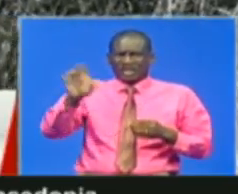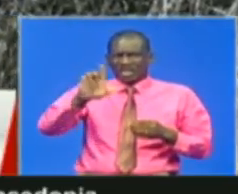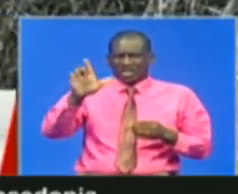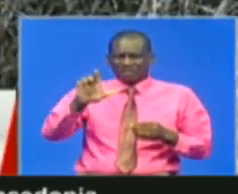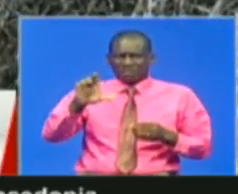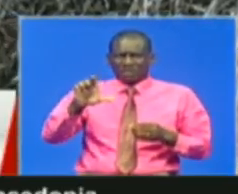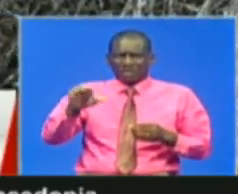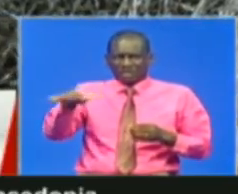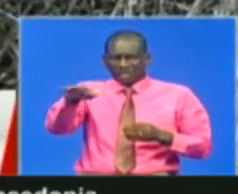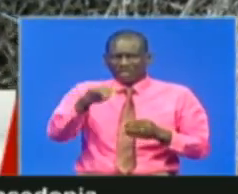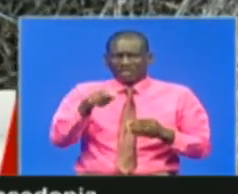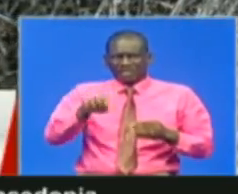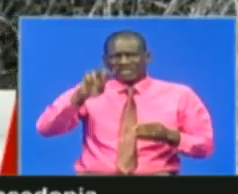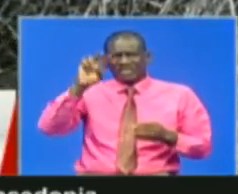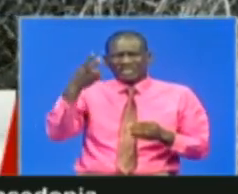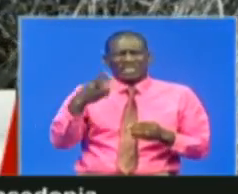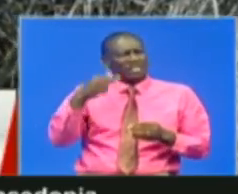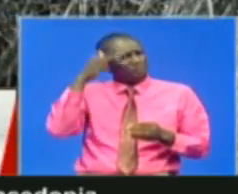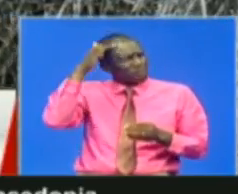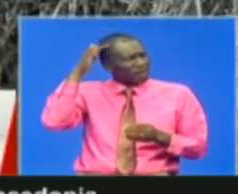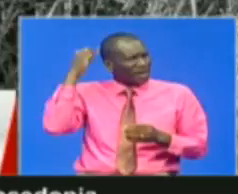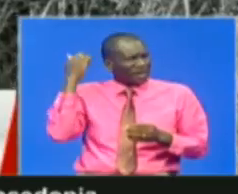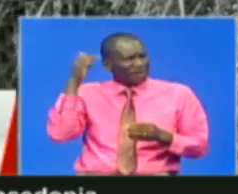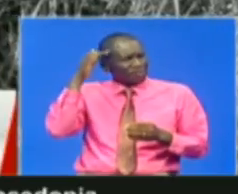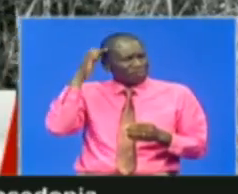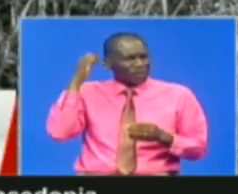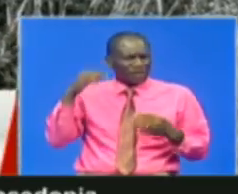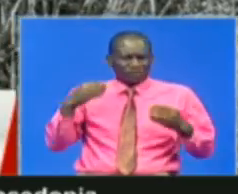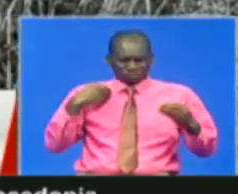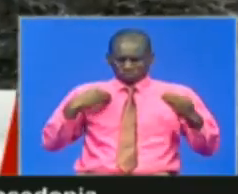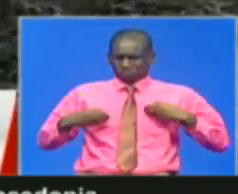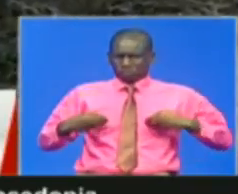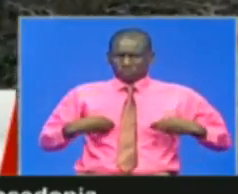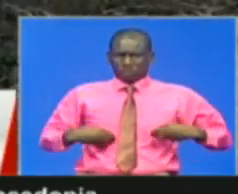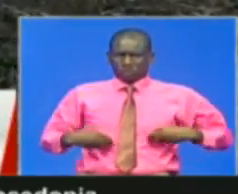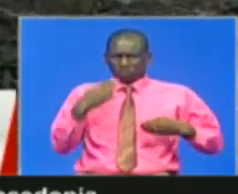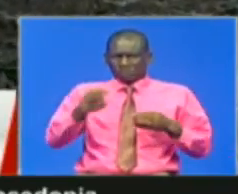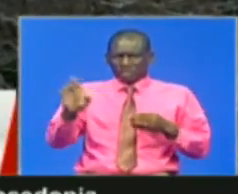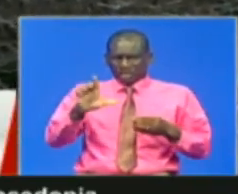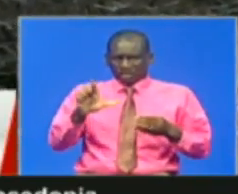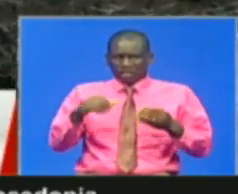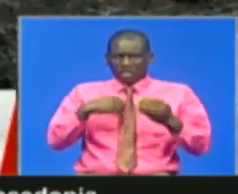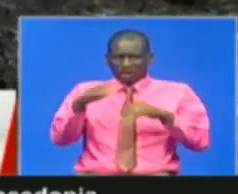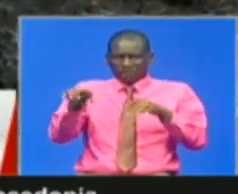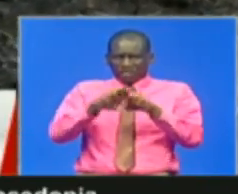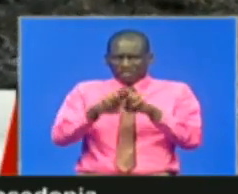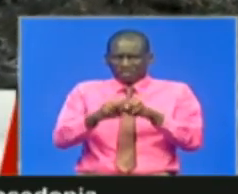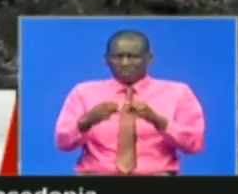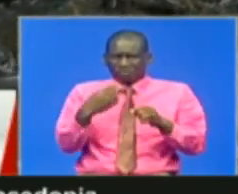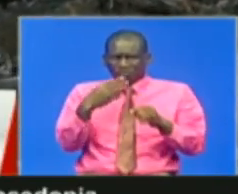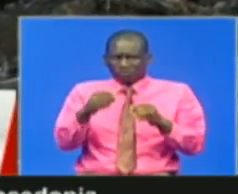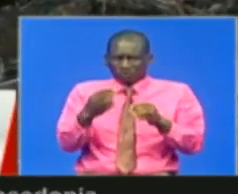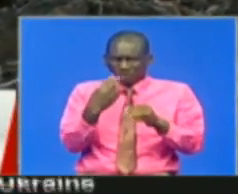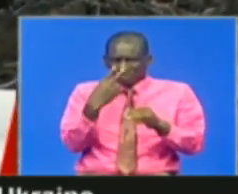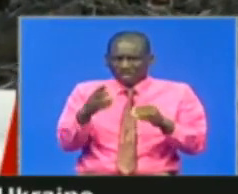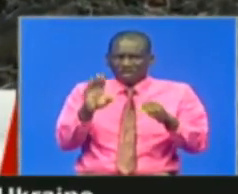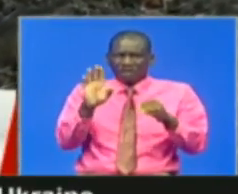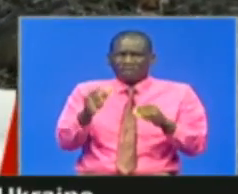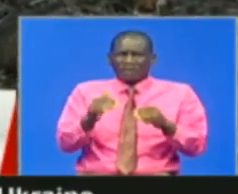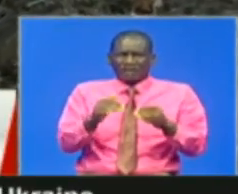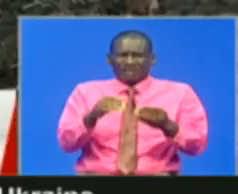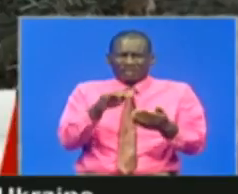is the second black panther to be spotted in Laikipia after a similar discovery was recorded by